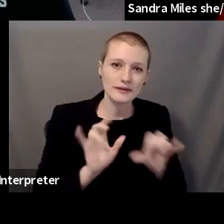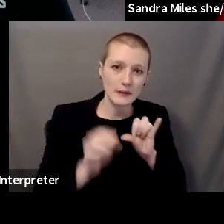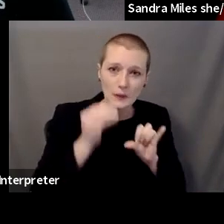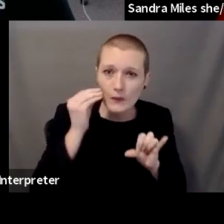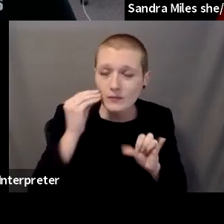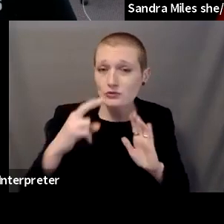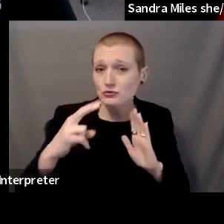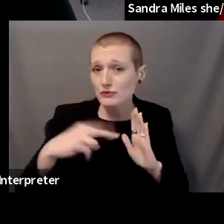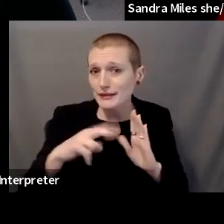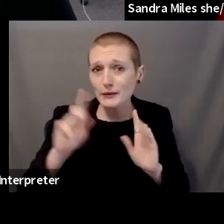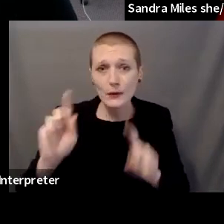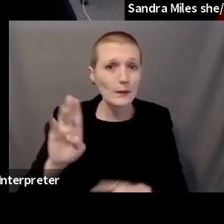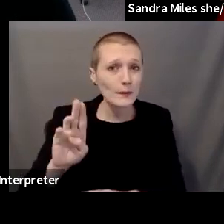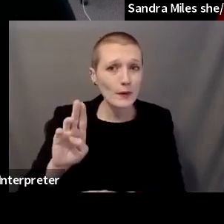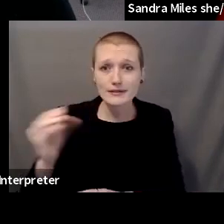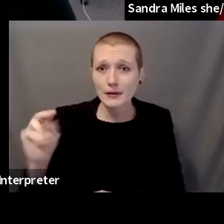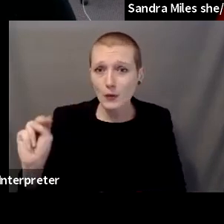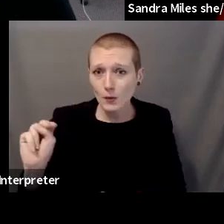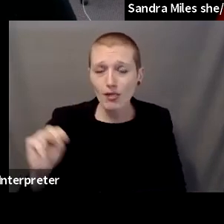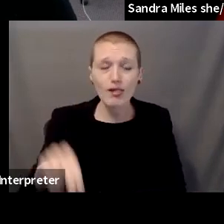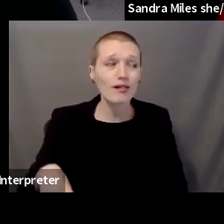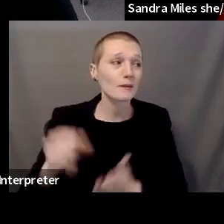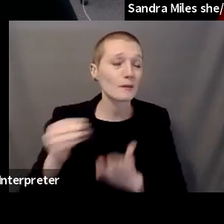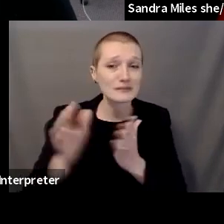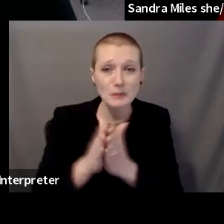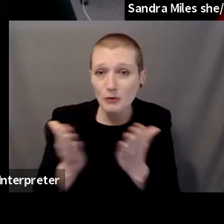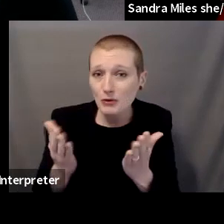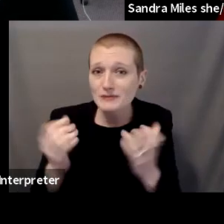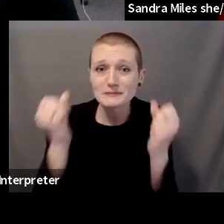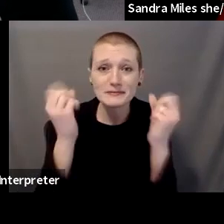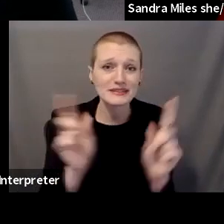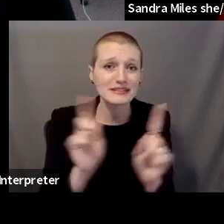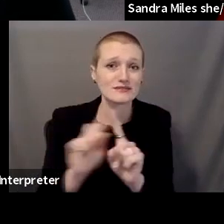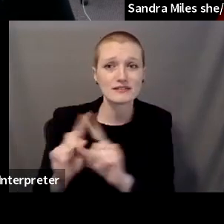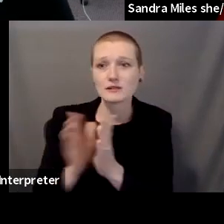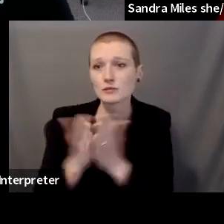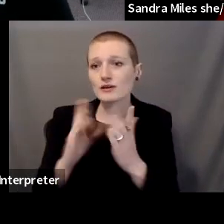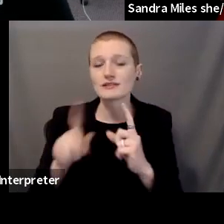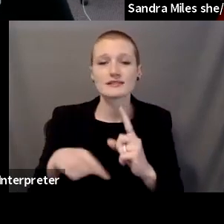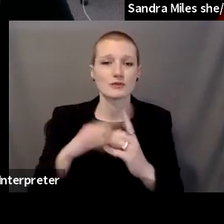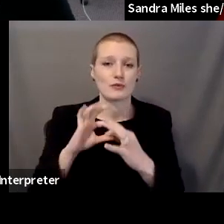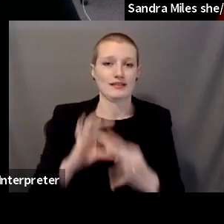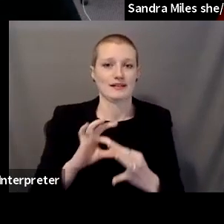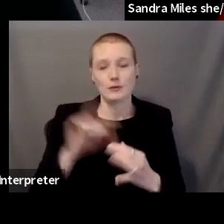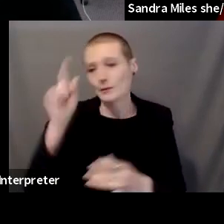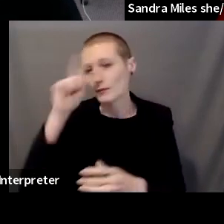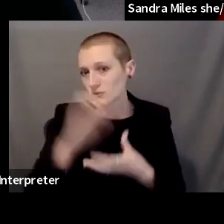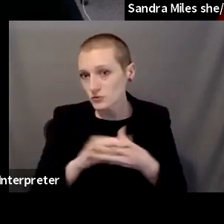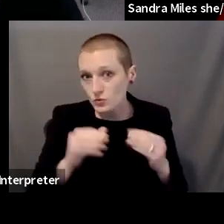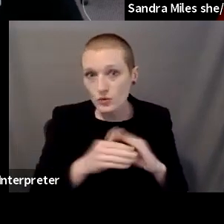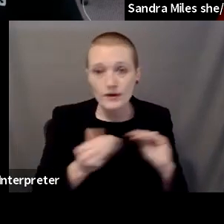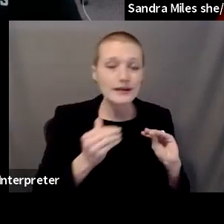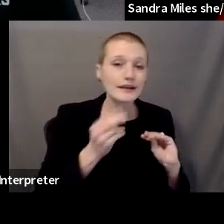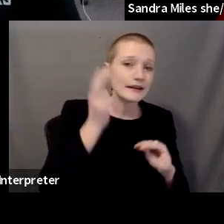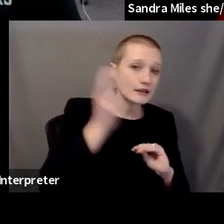to Barnes & Noble, get some books. There's so many books about Black stories, historical or